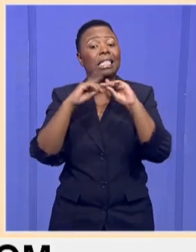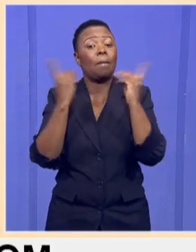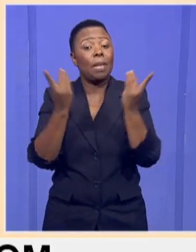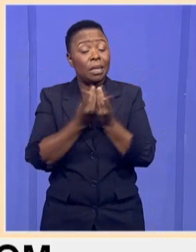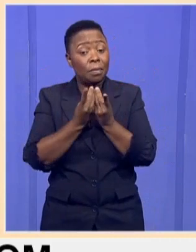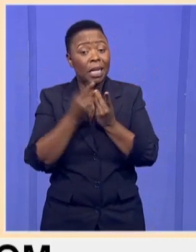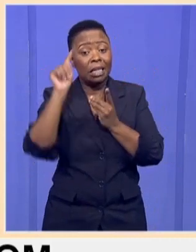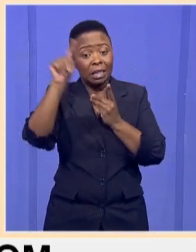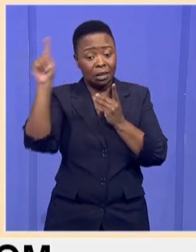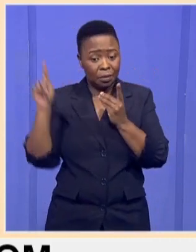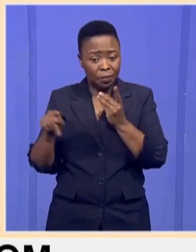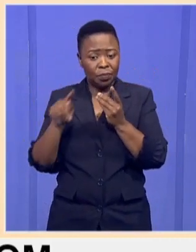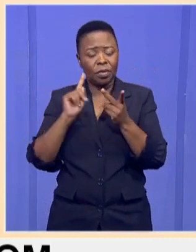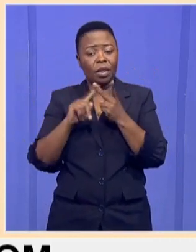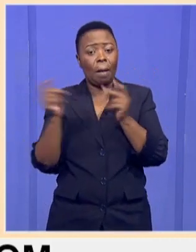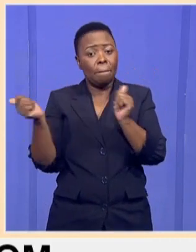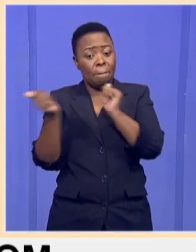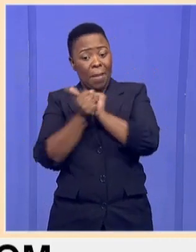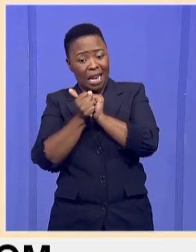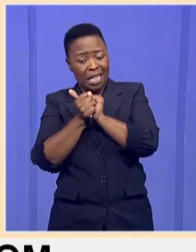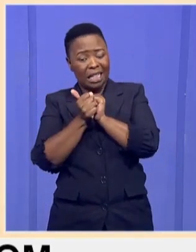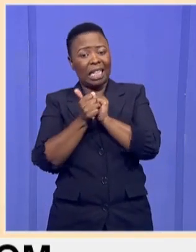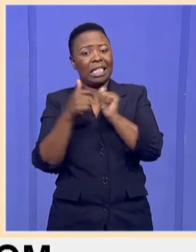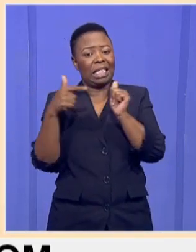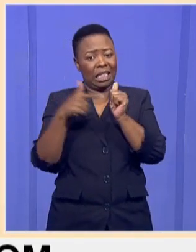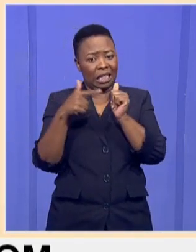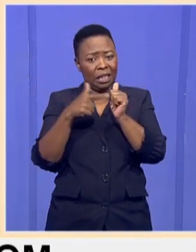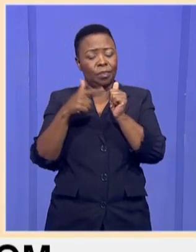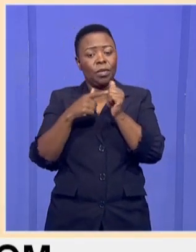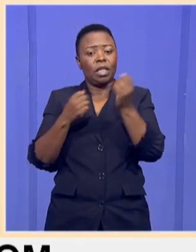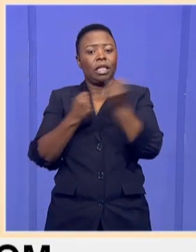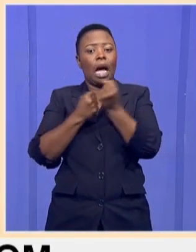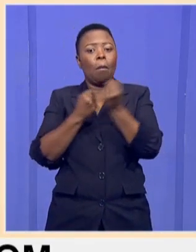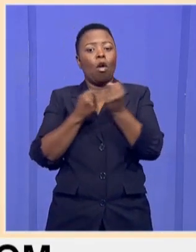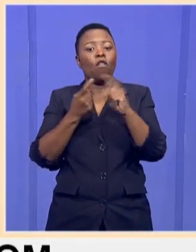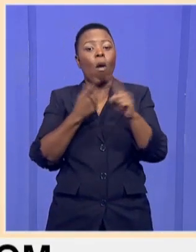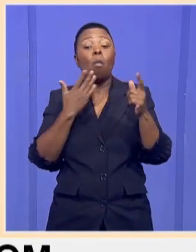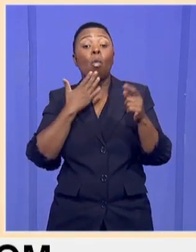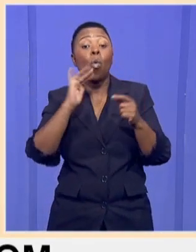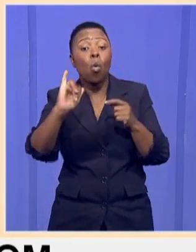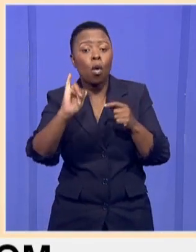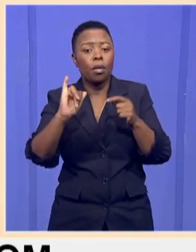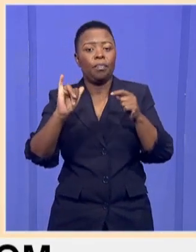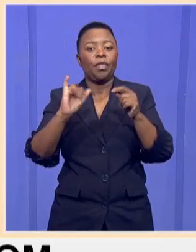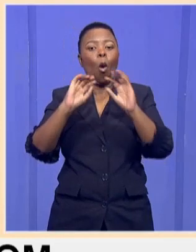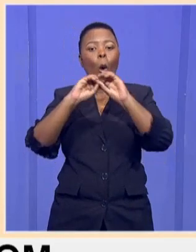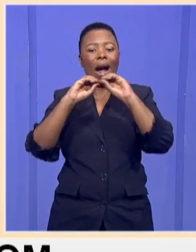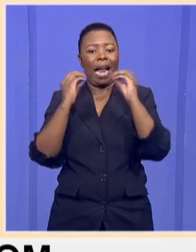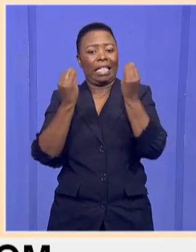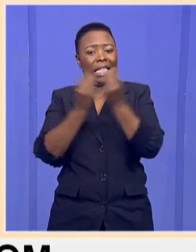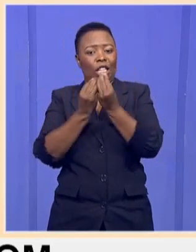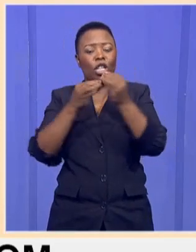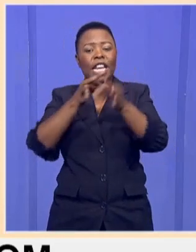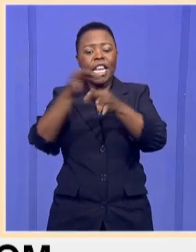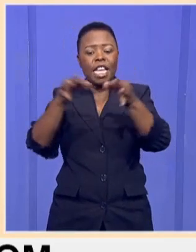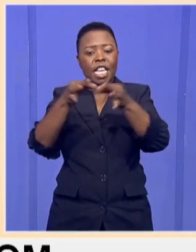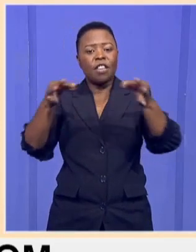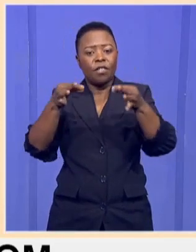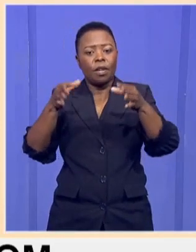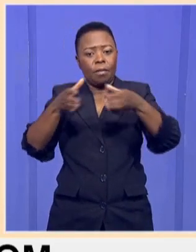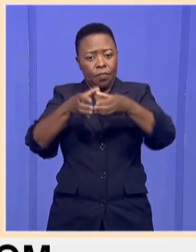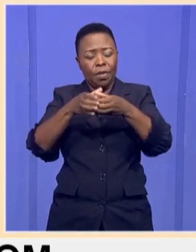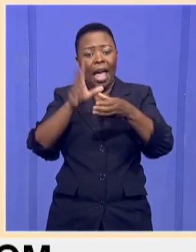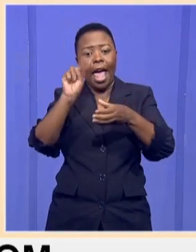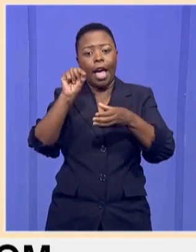that included support from the Gift of the Givers, a very wonderful non-governmental